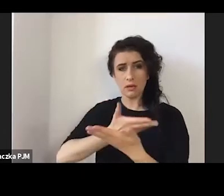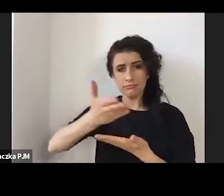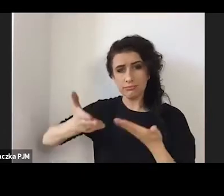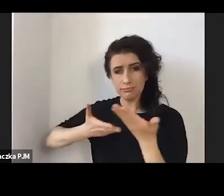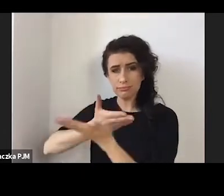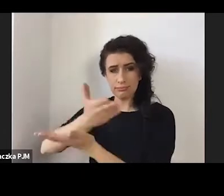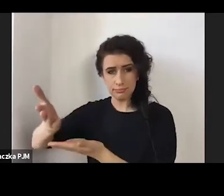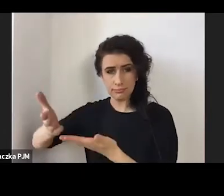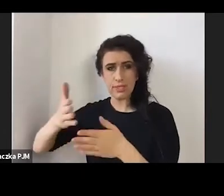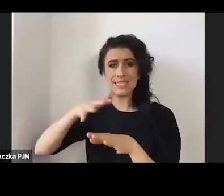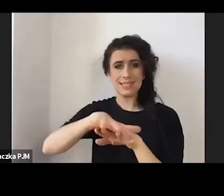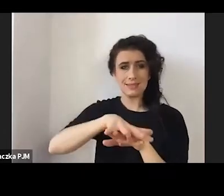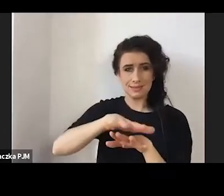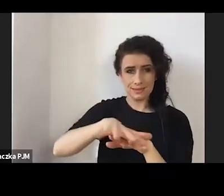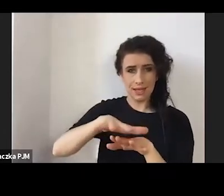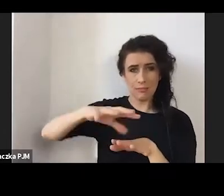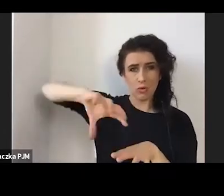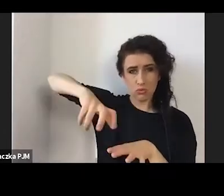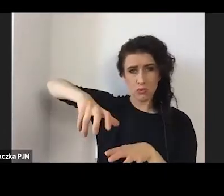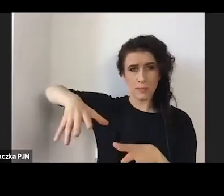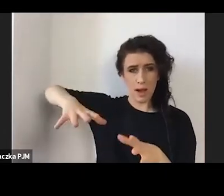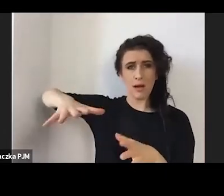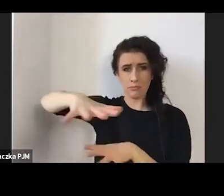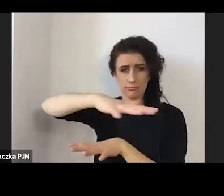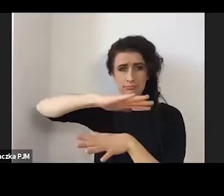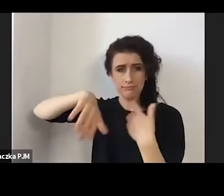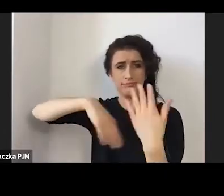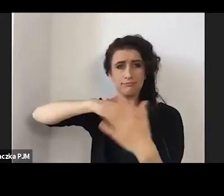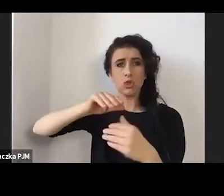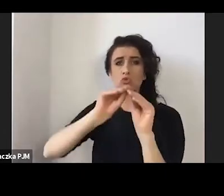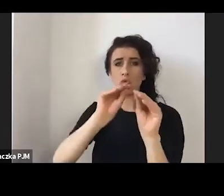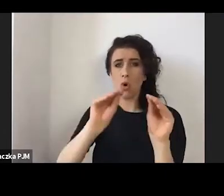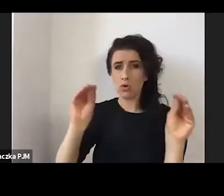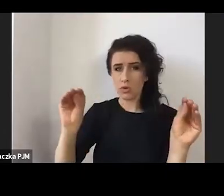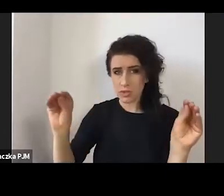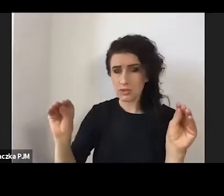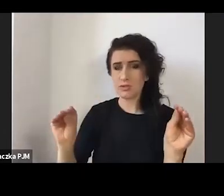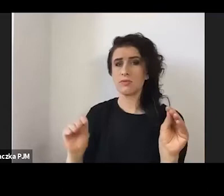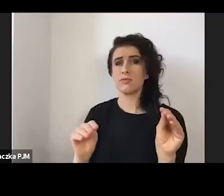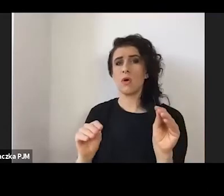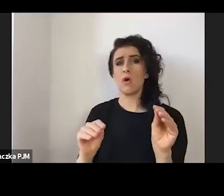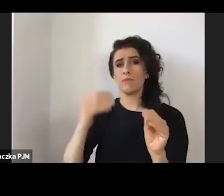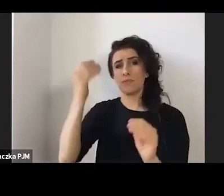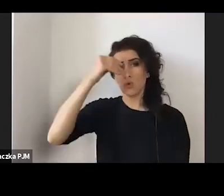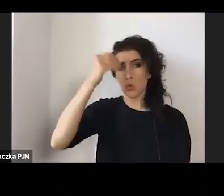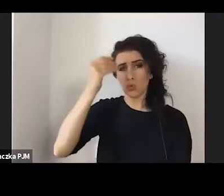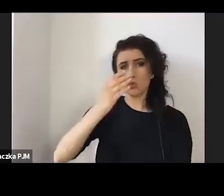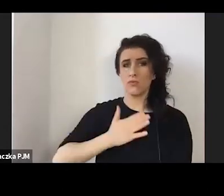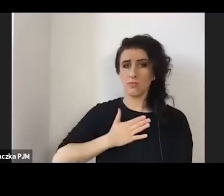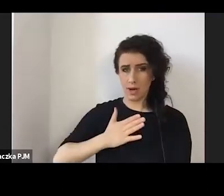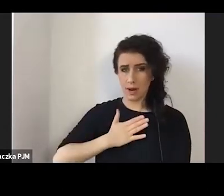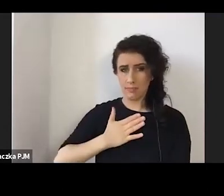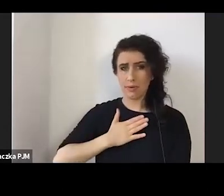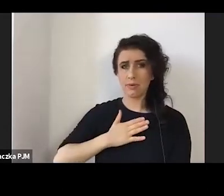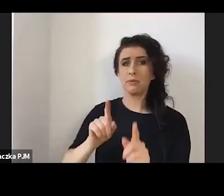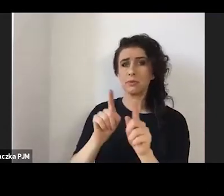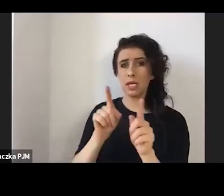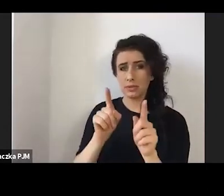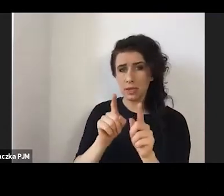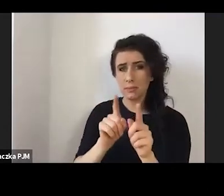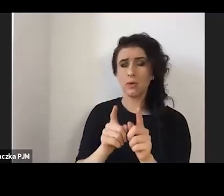school system. So because you have students, you have parents, you have principals, you have teachers, you